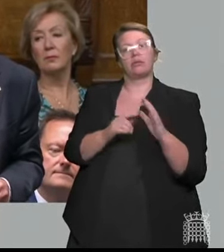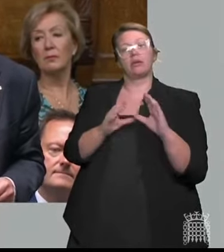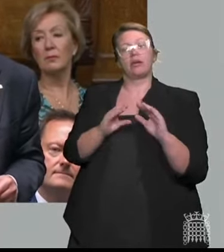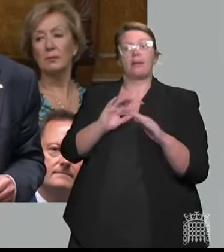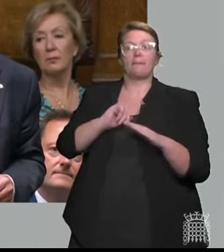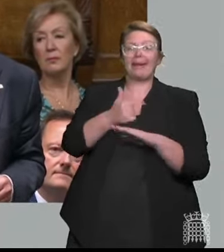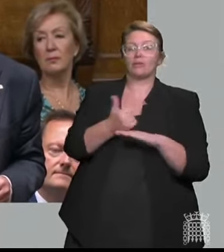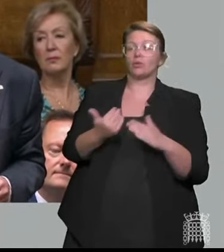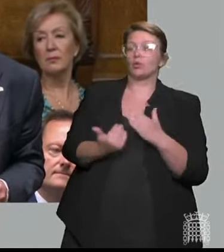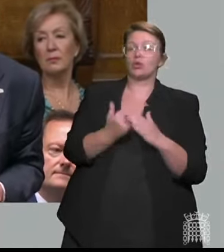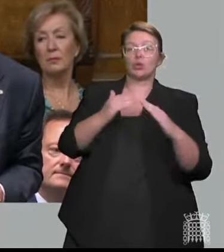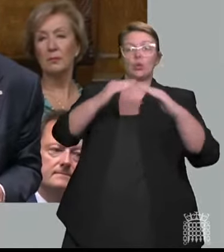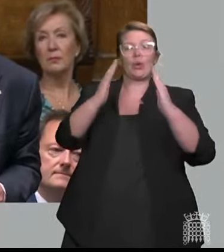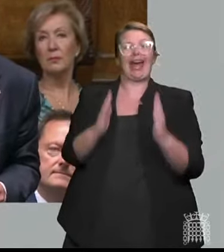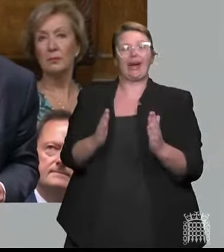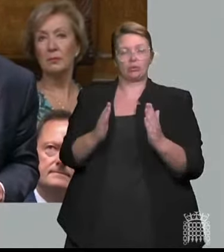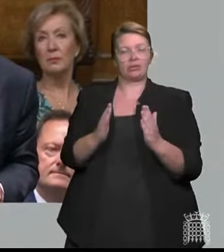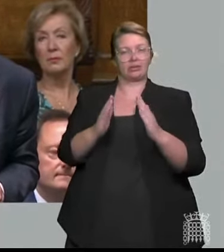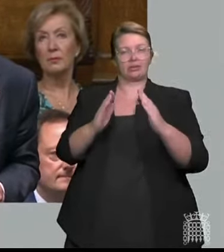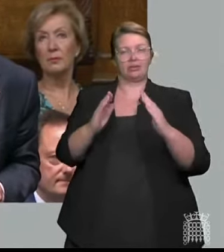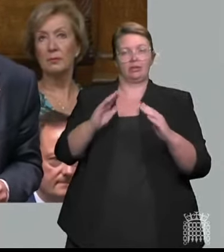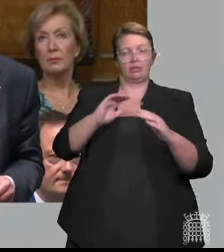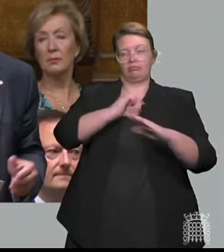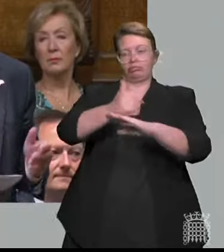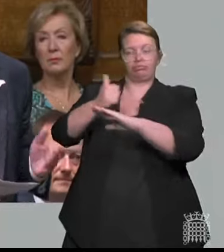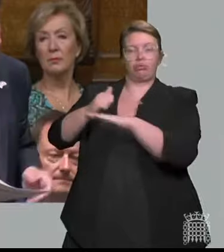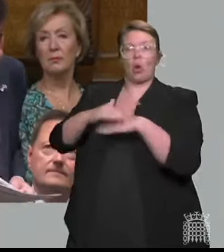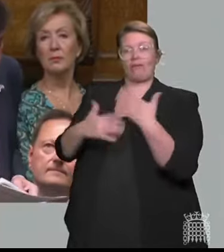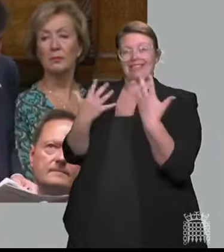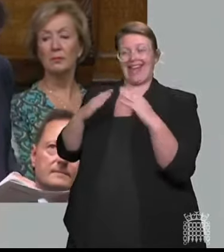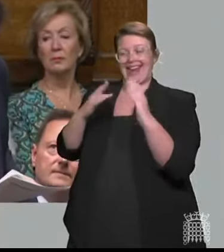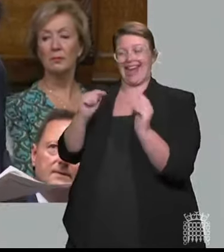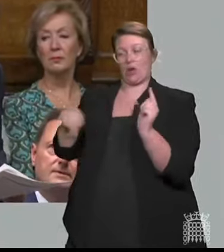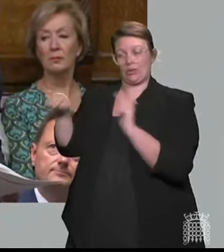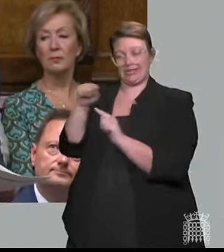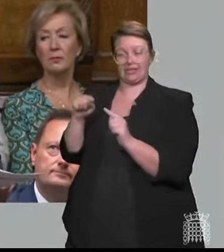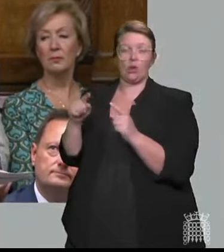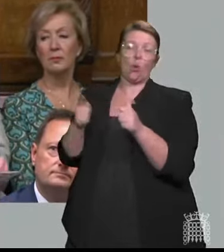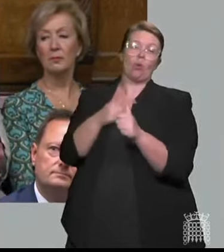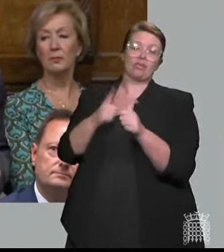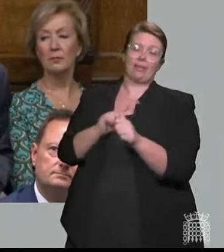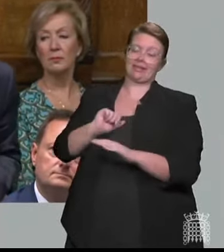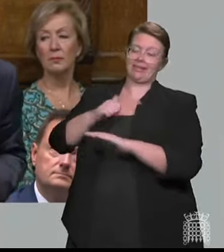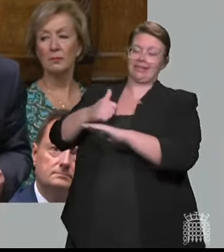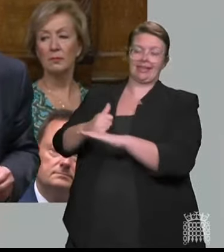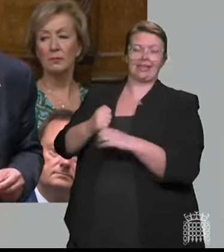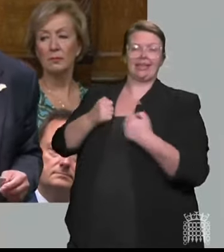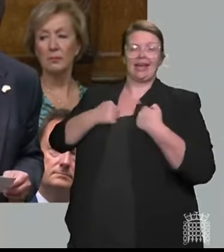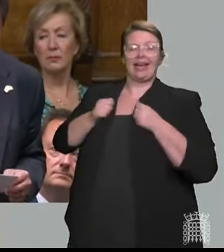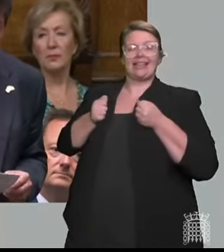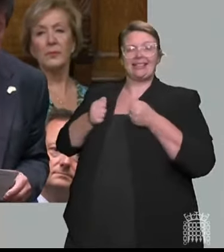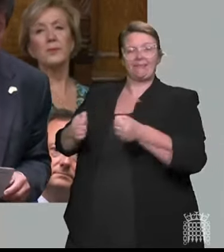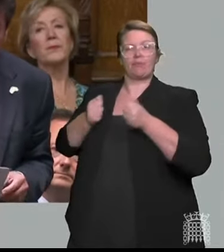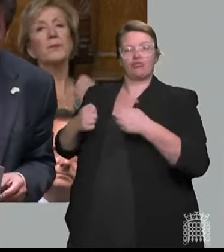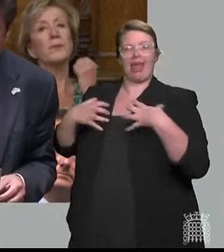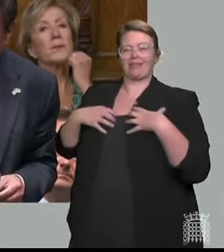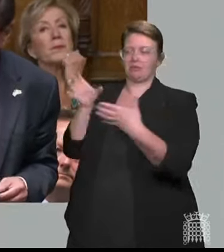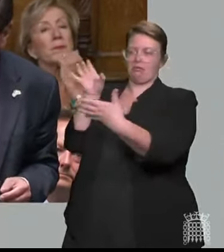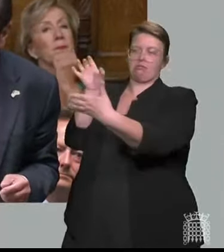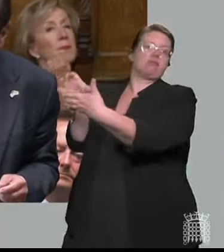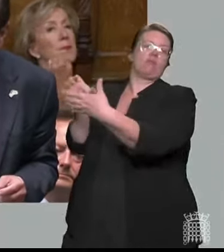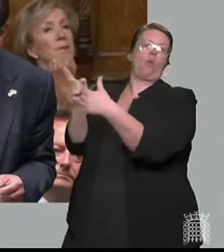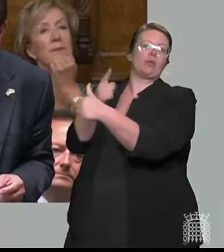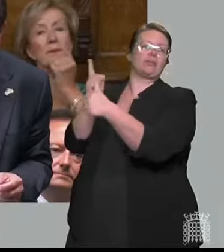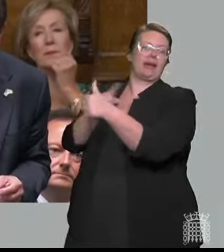new housing developments of 10 dwellings or more. Will my right honourable friend therefore support this provision and ask his relevant